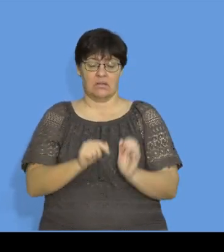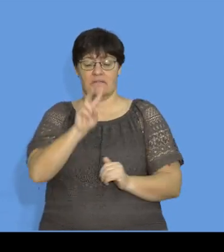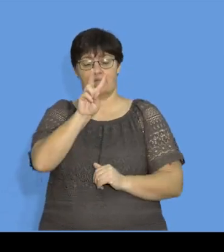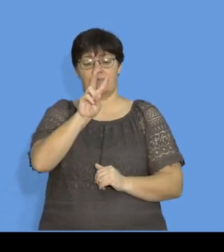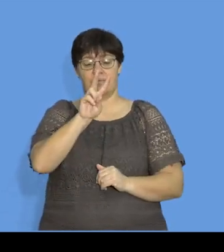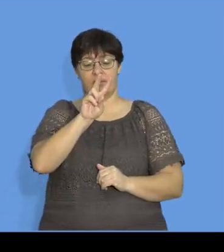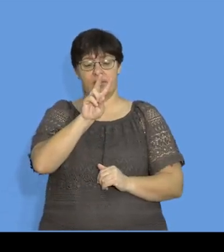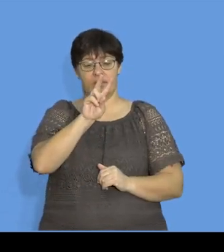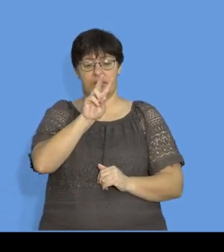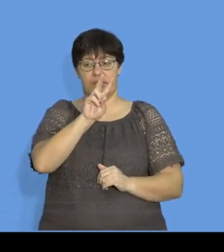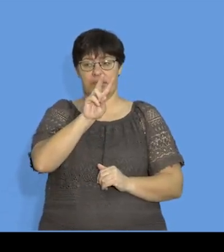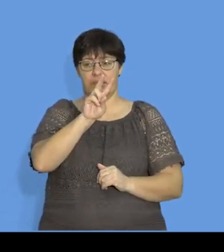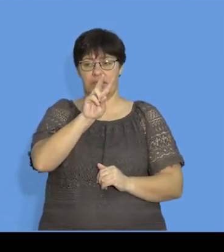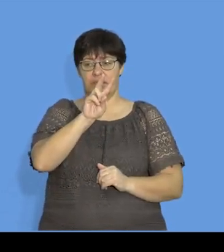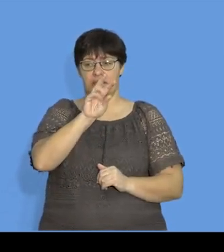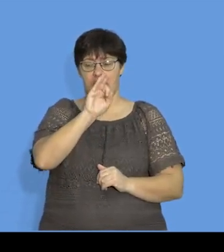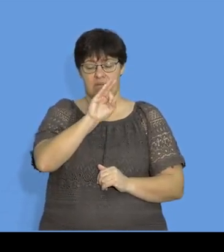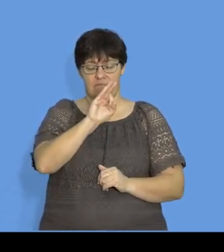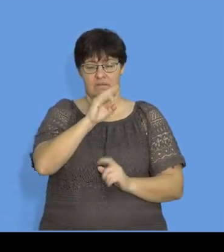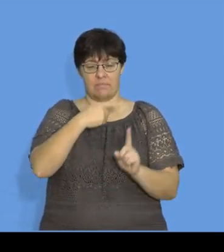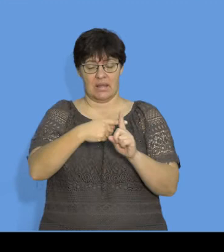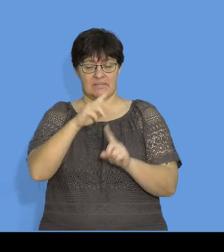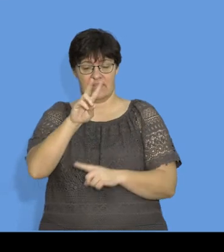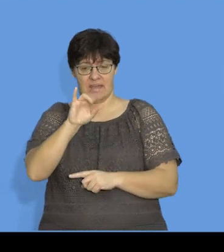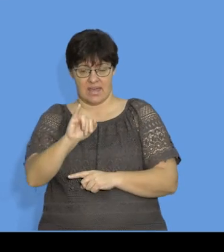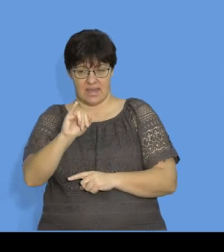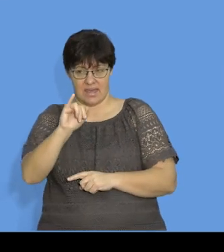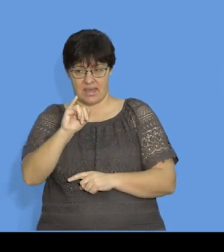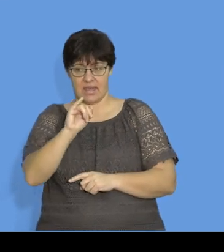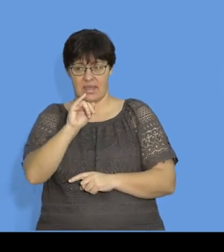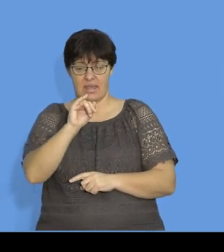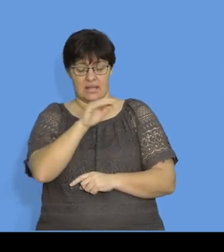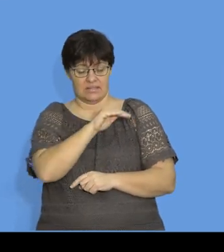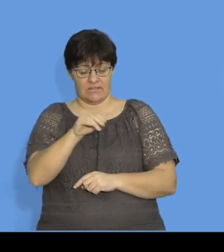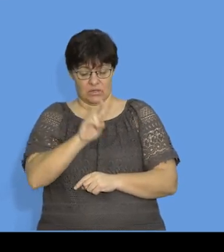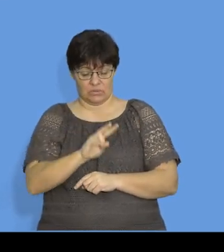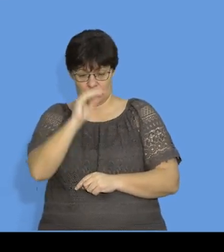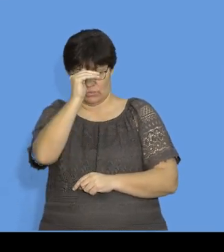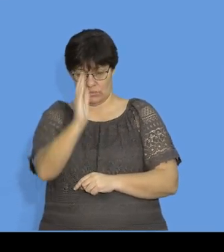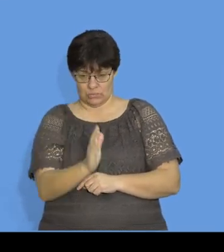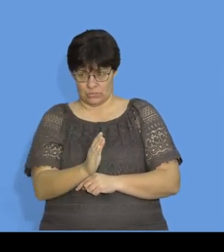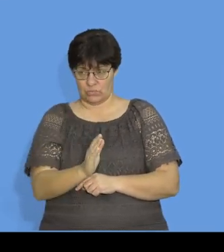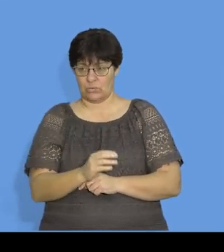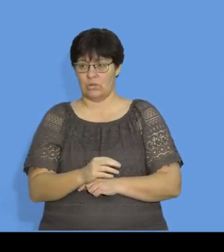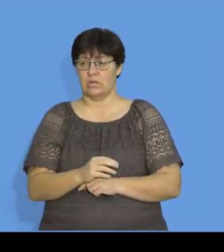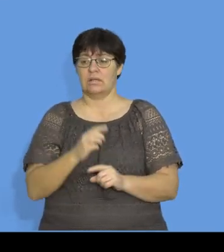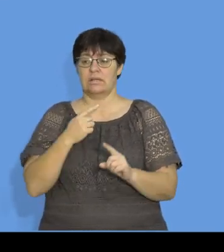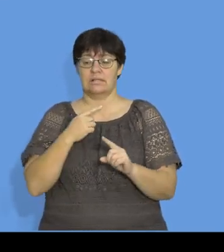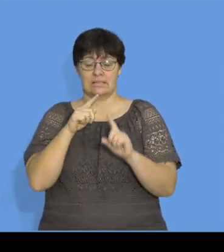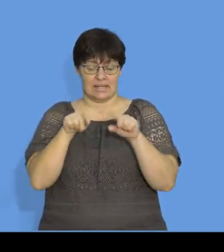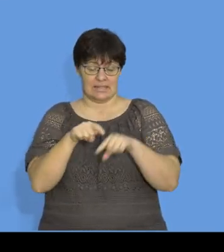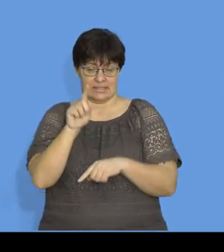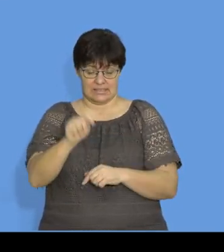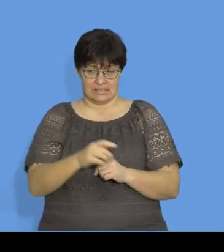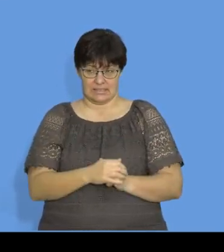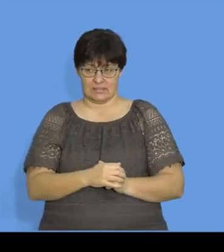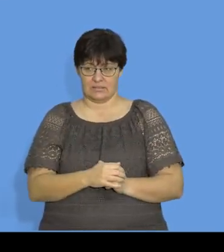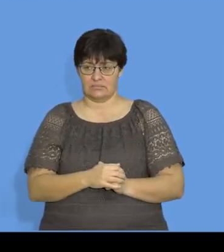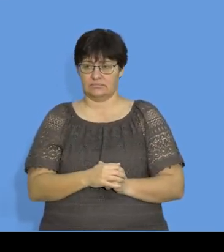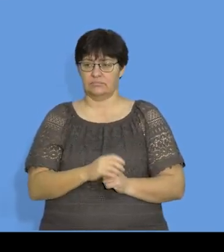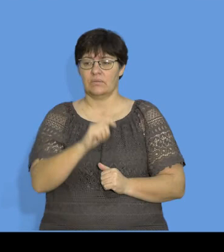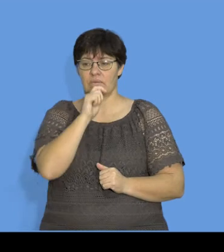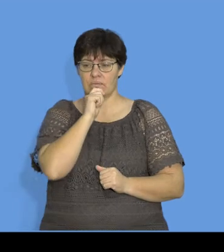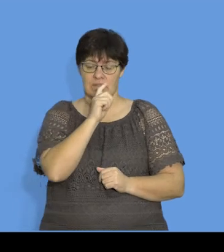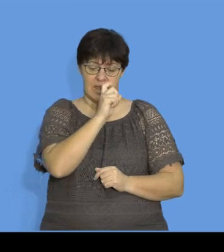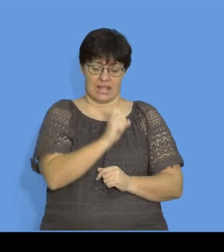Vf plus Vi divided by 2 times delta t. And we're